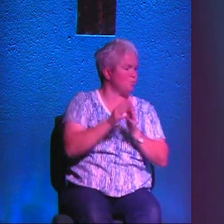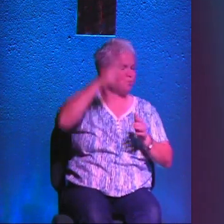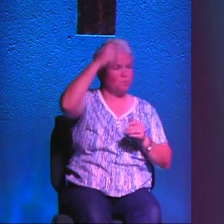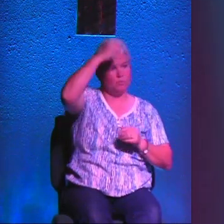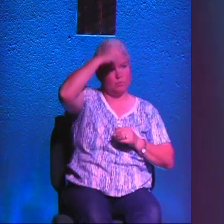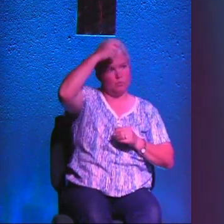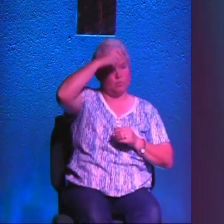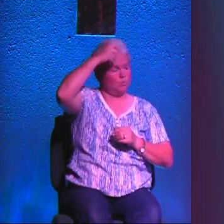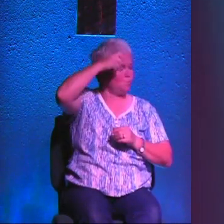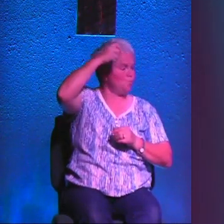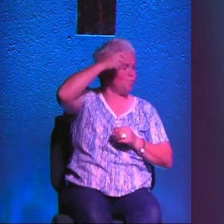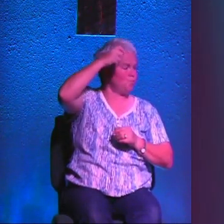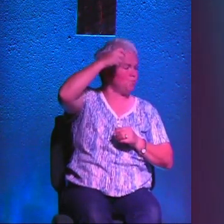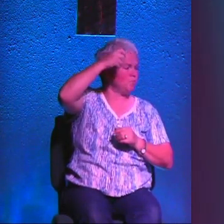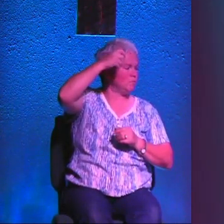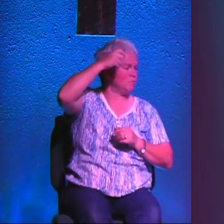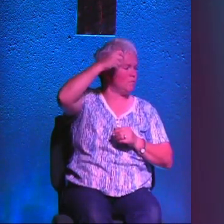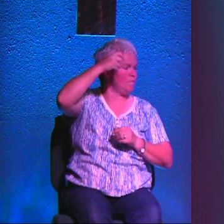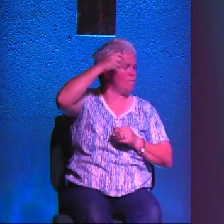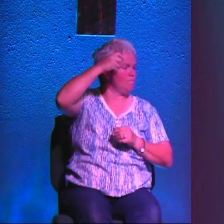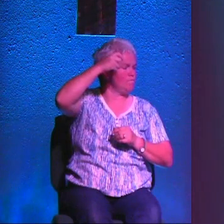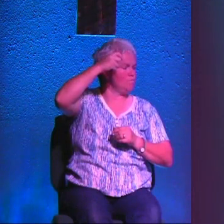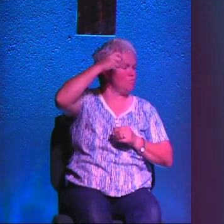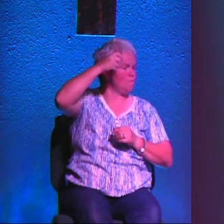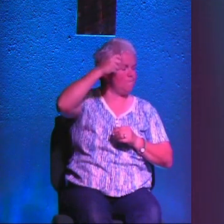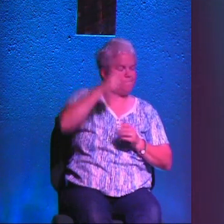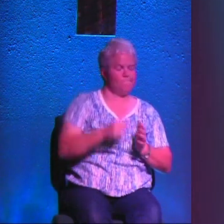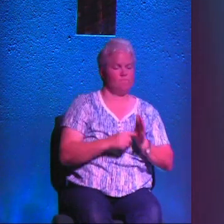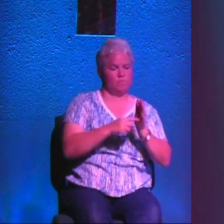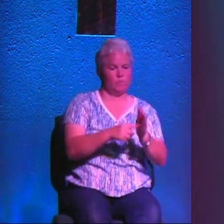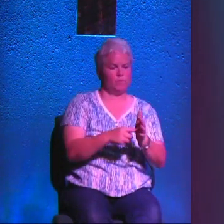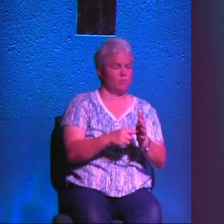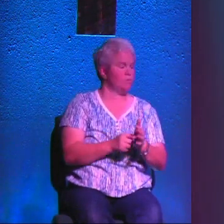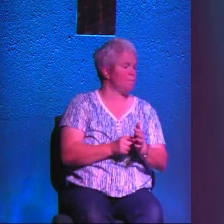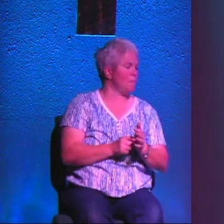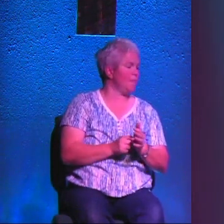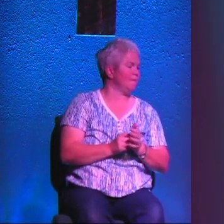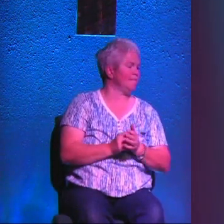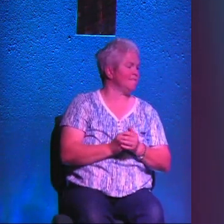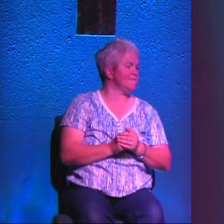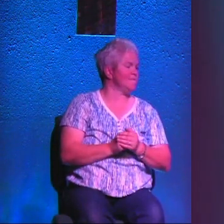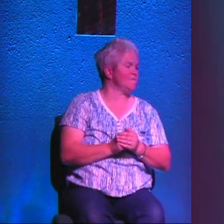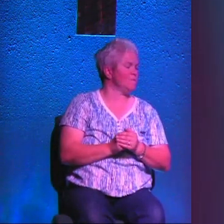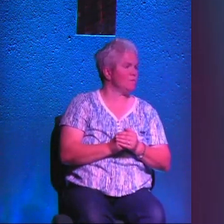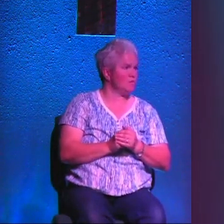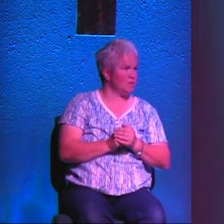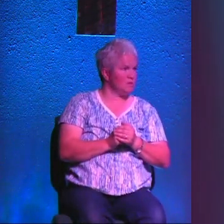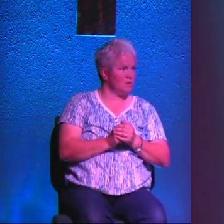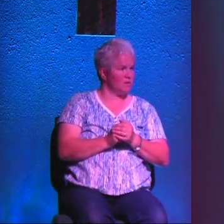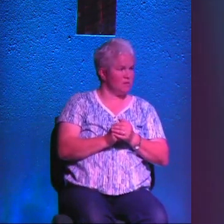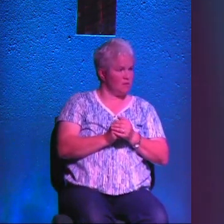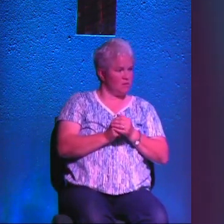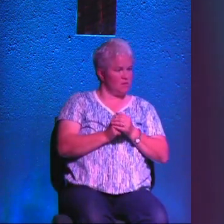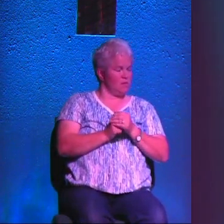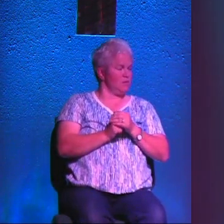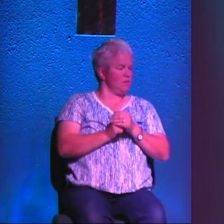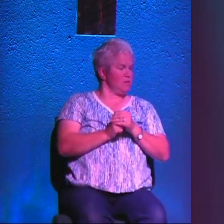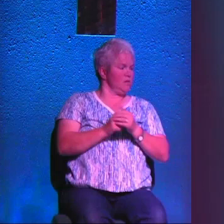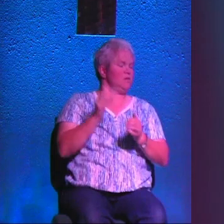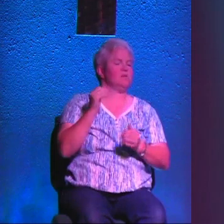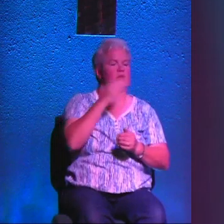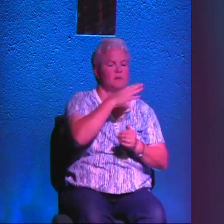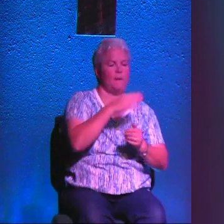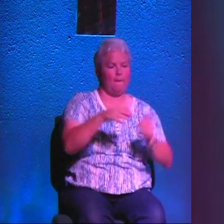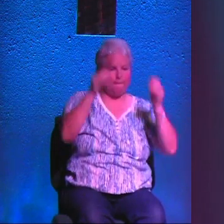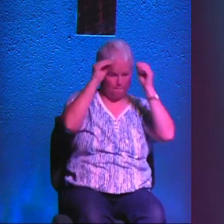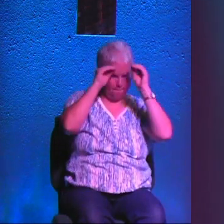to be wisdom is only a poor counterfeit. Having the appearance, it has no substance. The